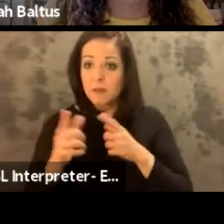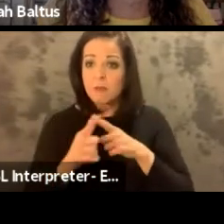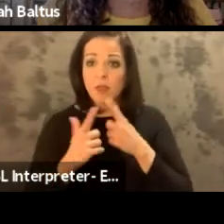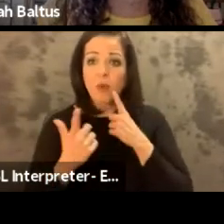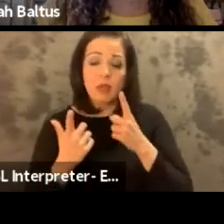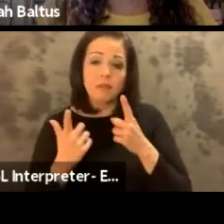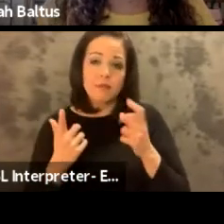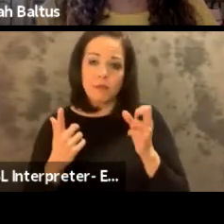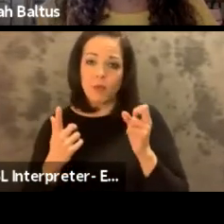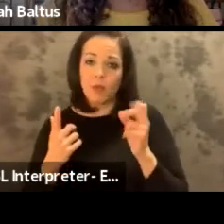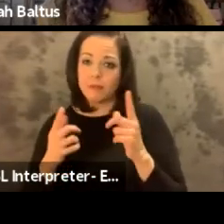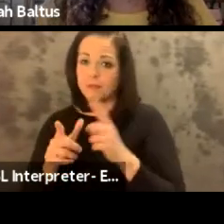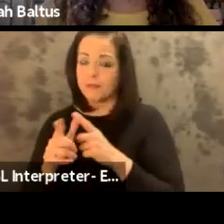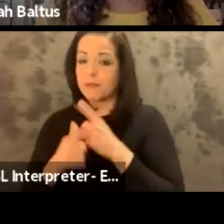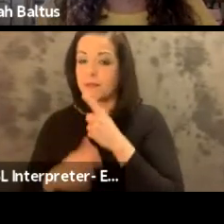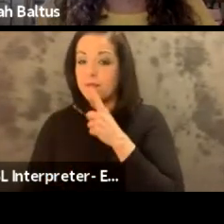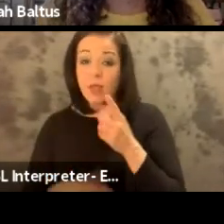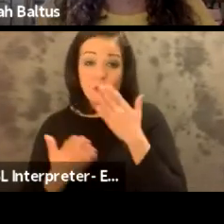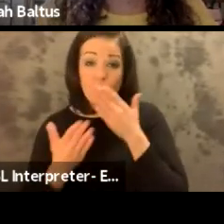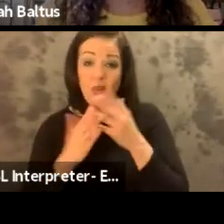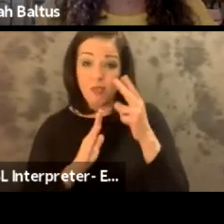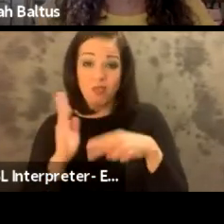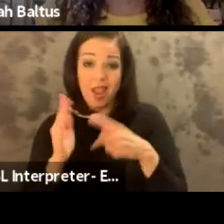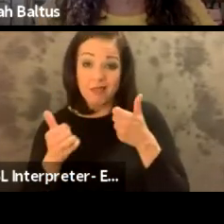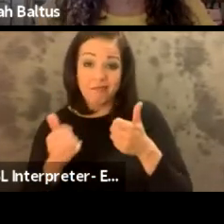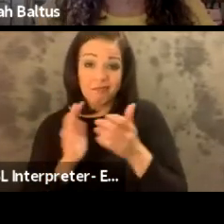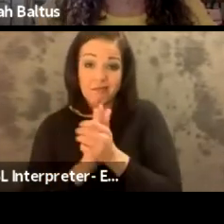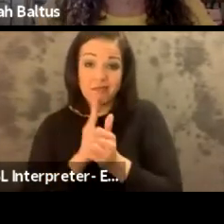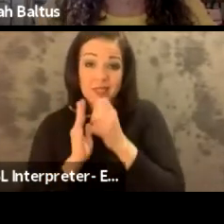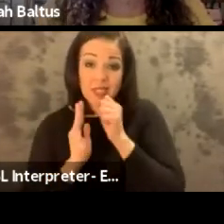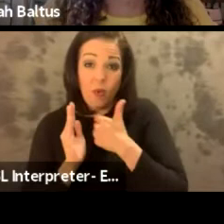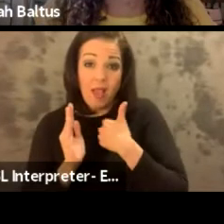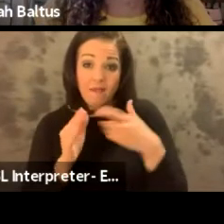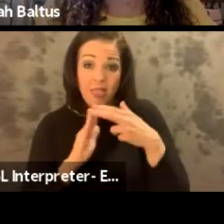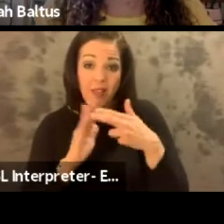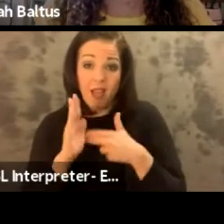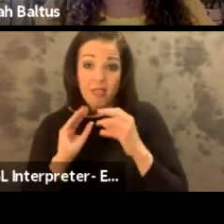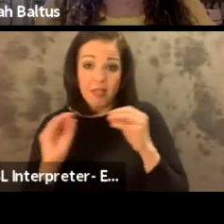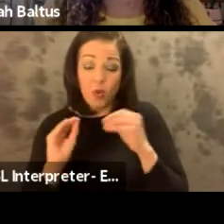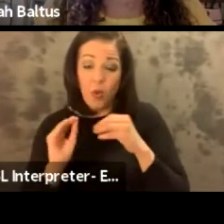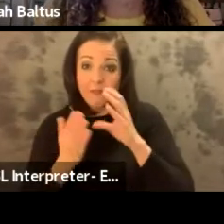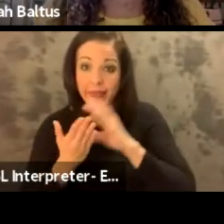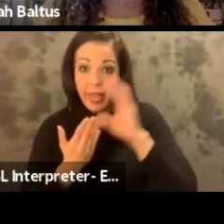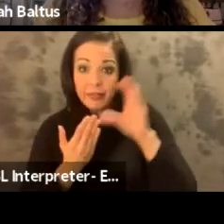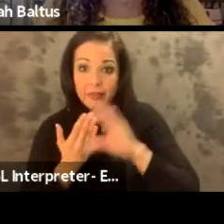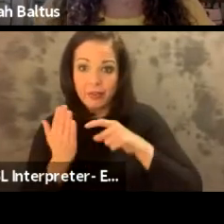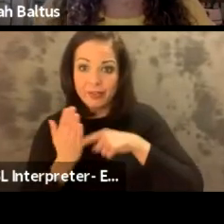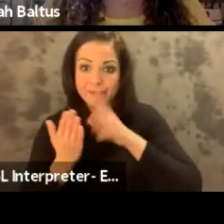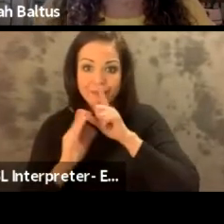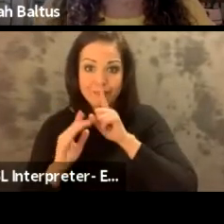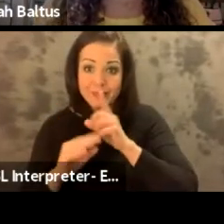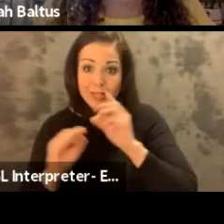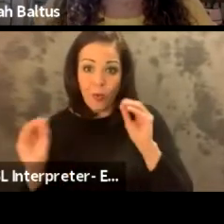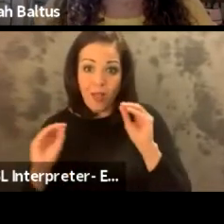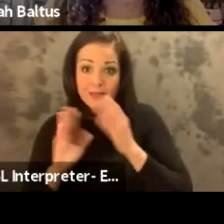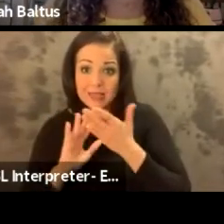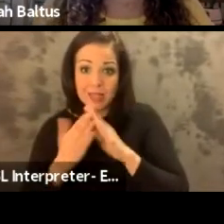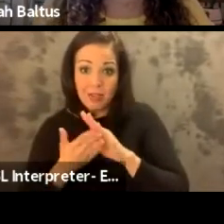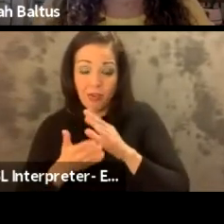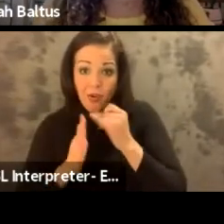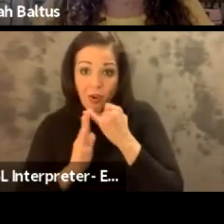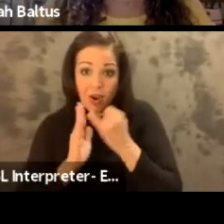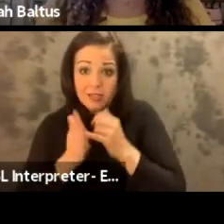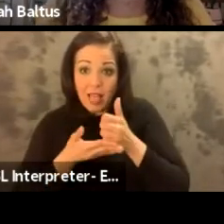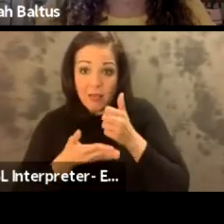well-read, they just don't have those guidelines. They don't have those calendars. They don't have City Arts, which was very helpful in